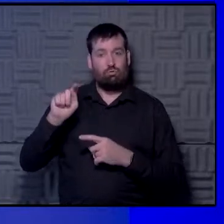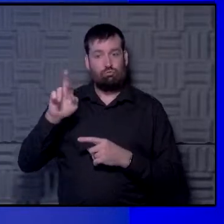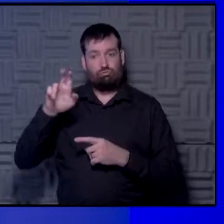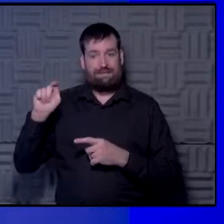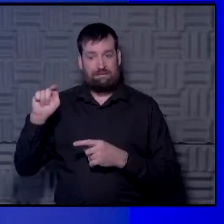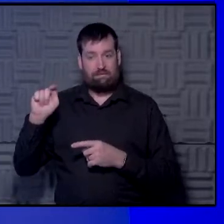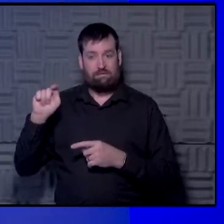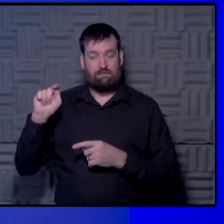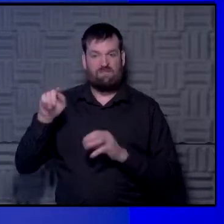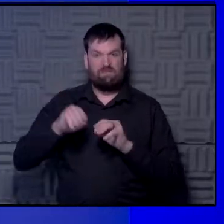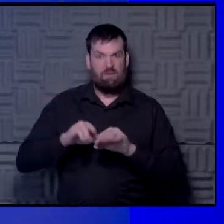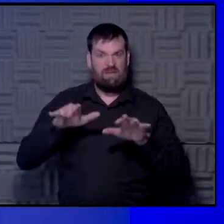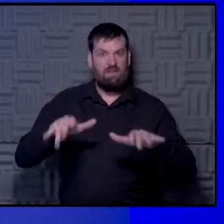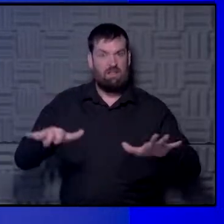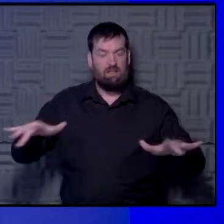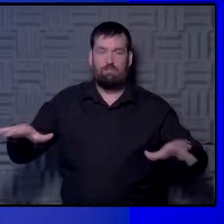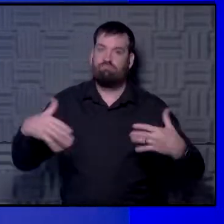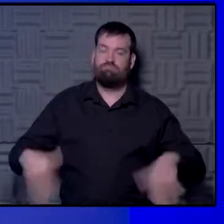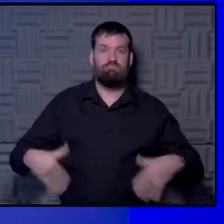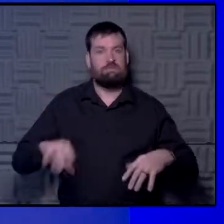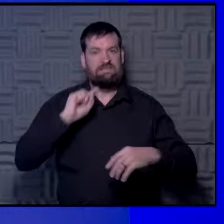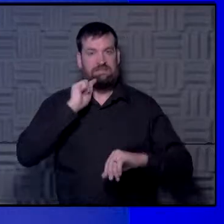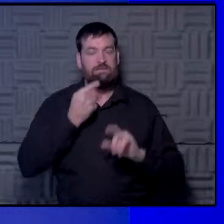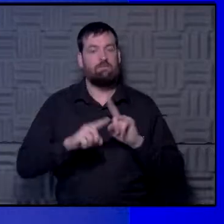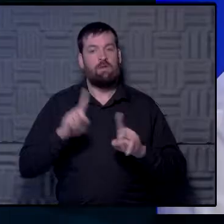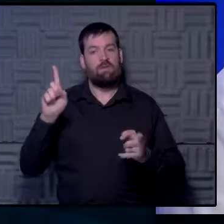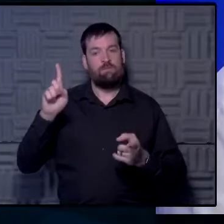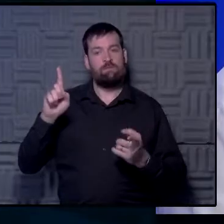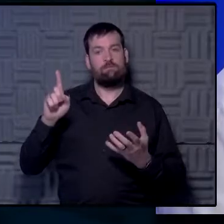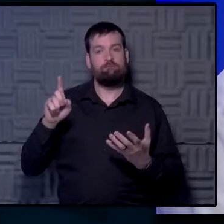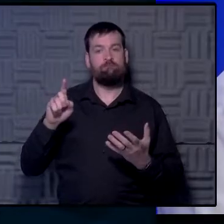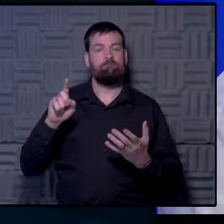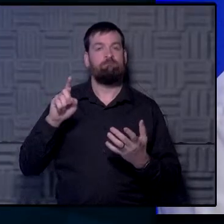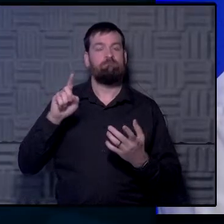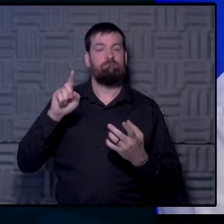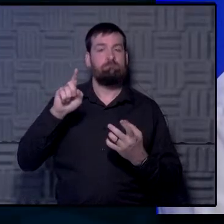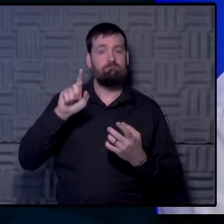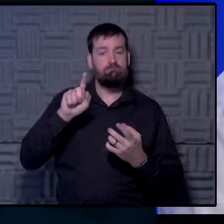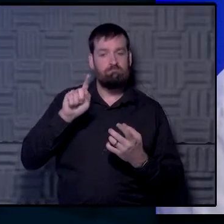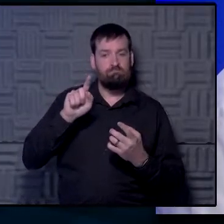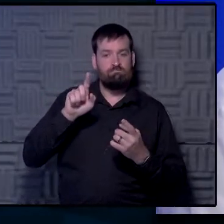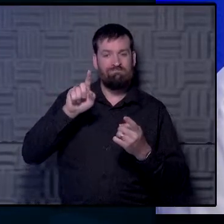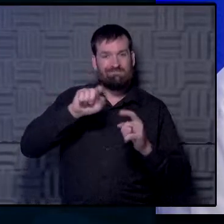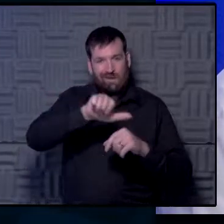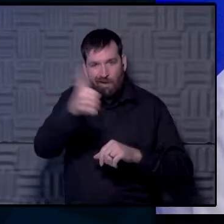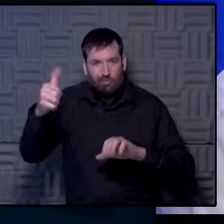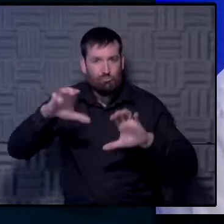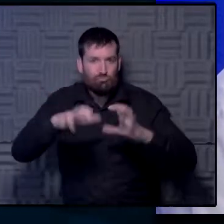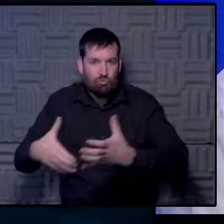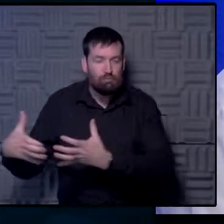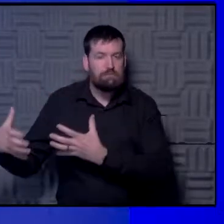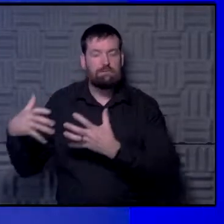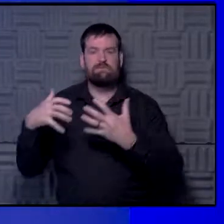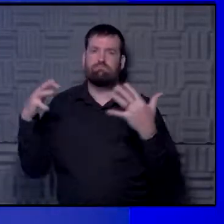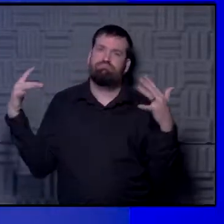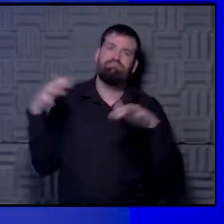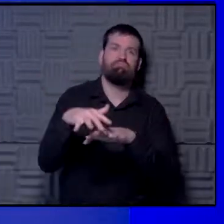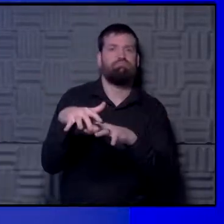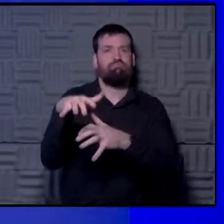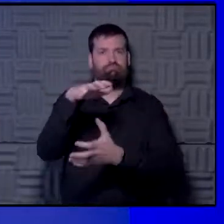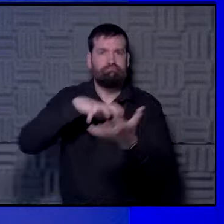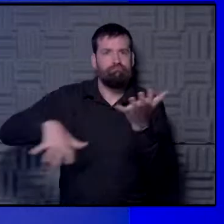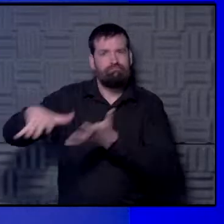the spread has gotten to be so big. But a lot of that has to deal with going trick-or-treating in other groups, meeting with large groups of people doing